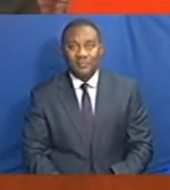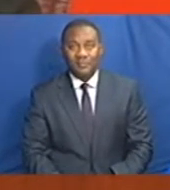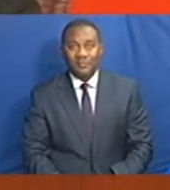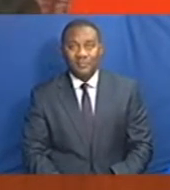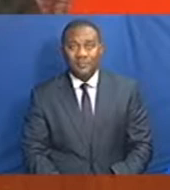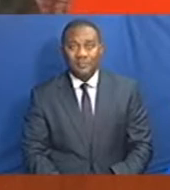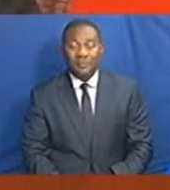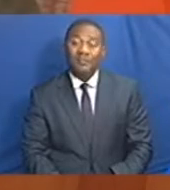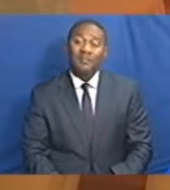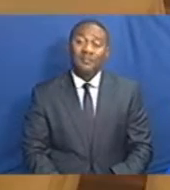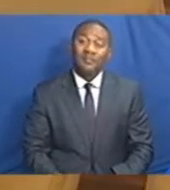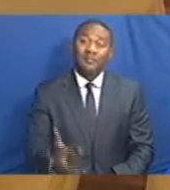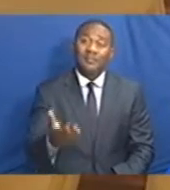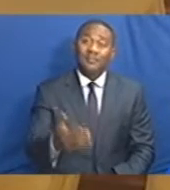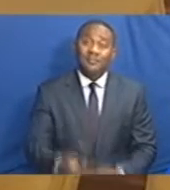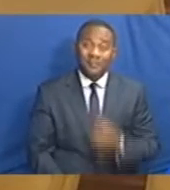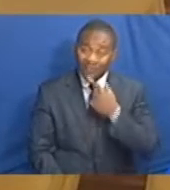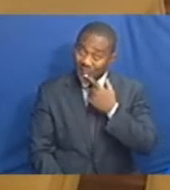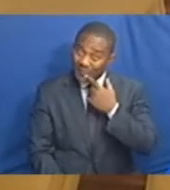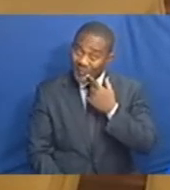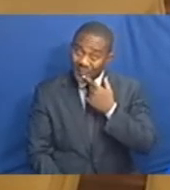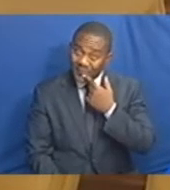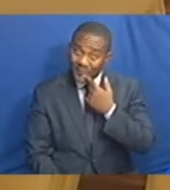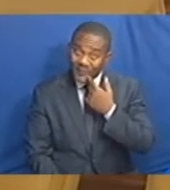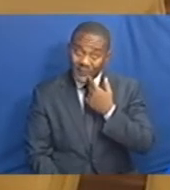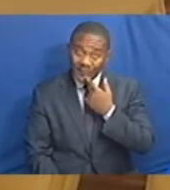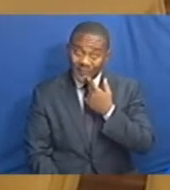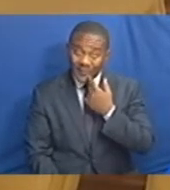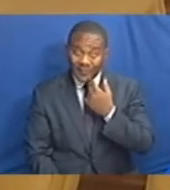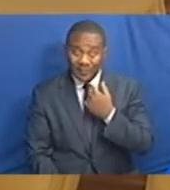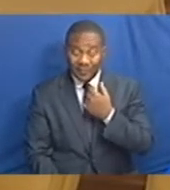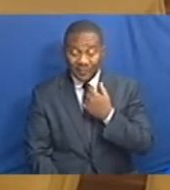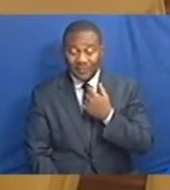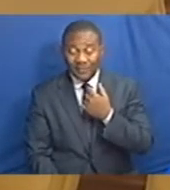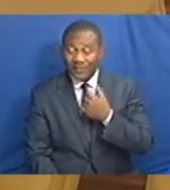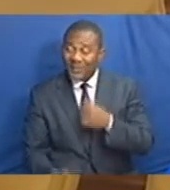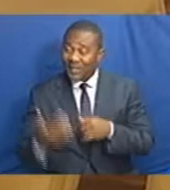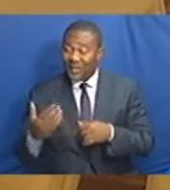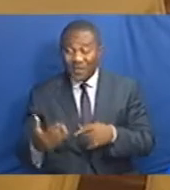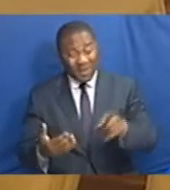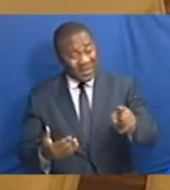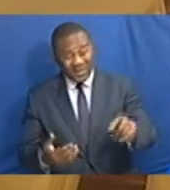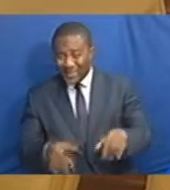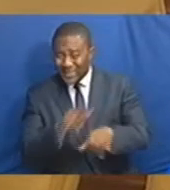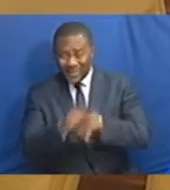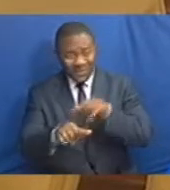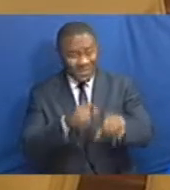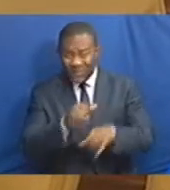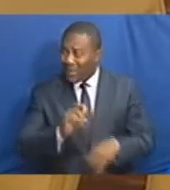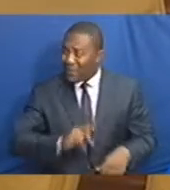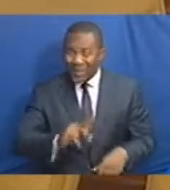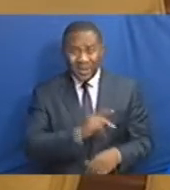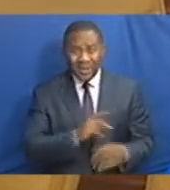Yes, Honorable Yusuf. Mr. Speaker, I'm grateful my chairman is misinforming this house.